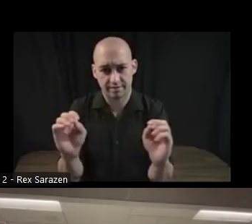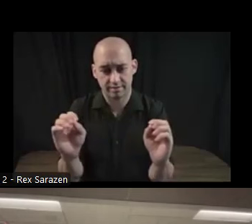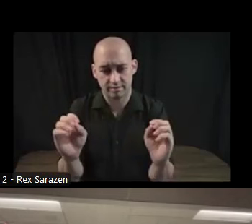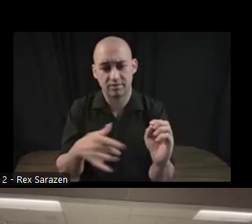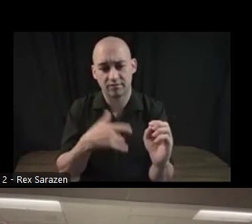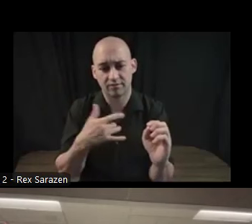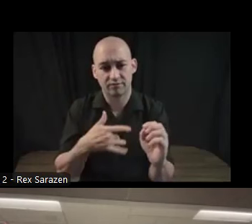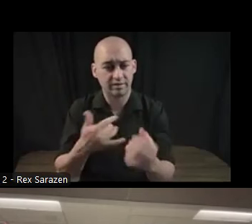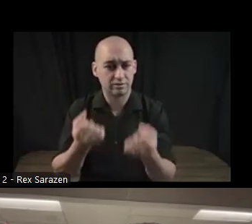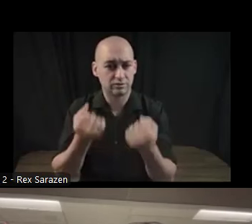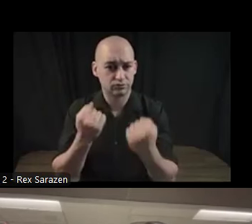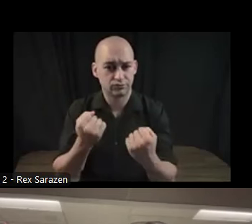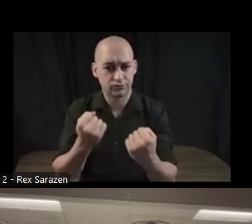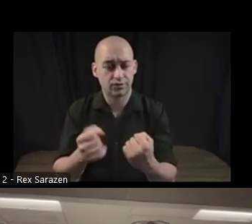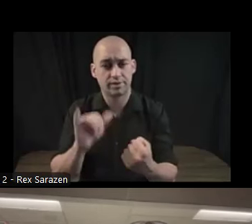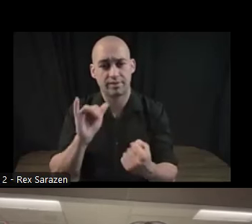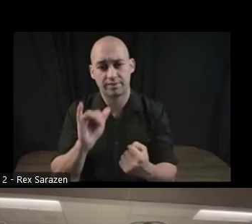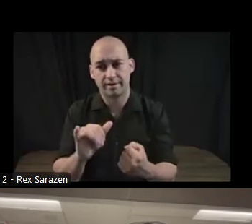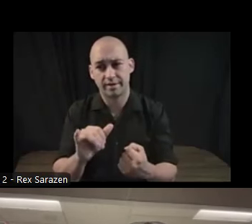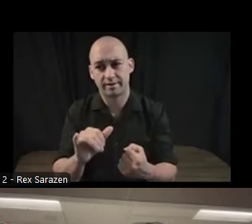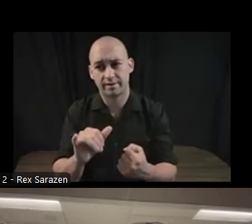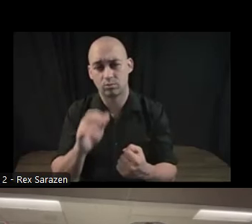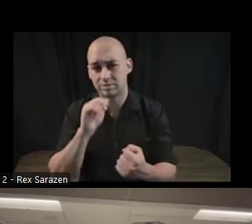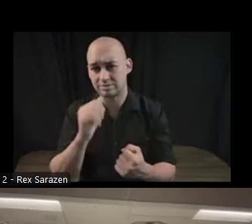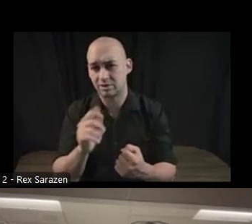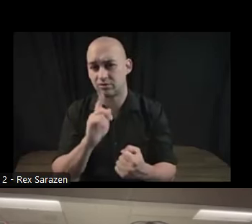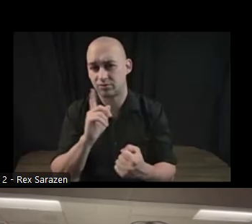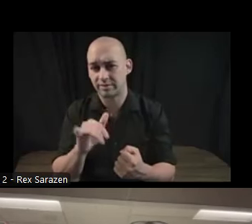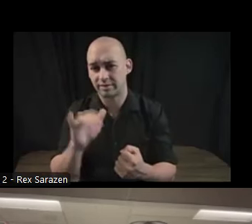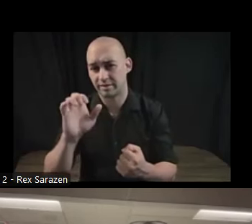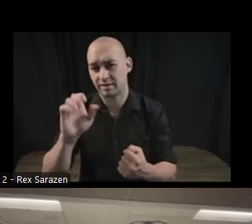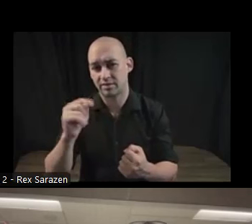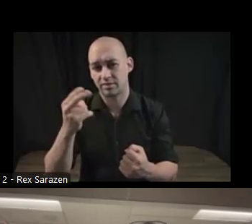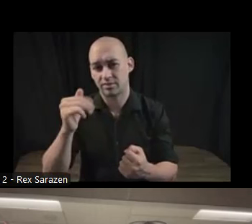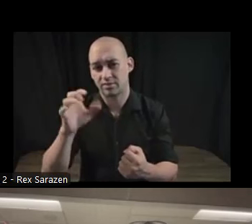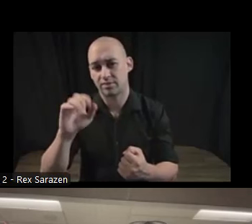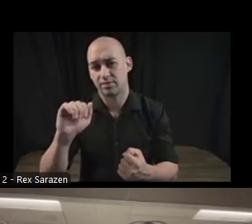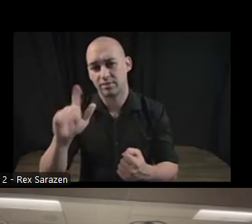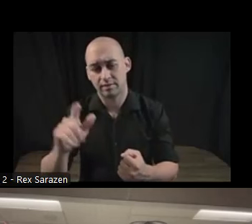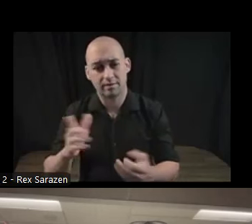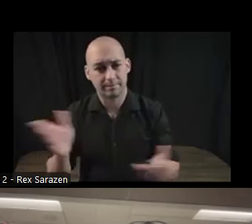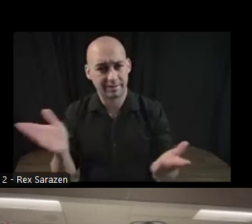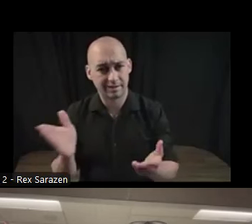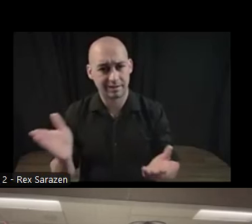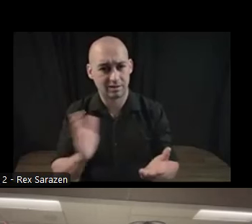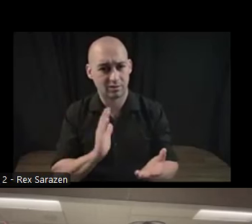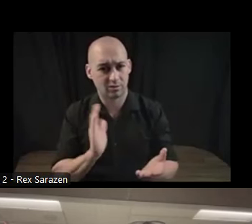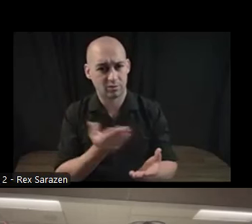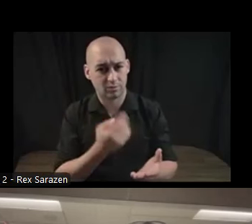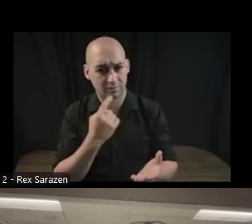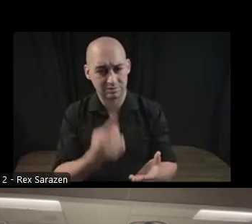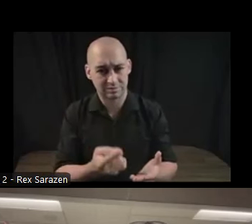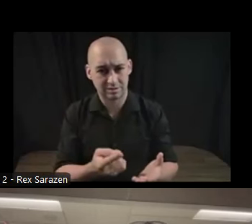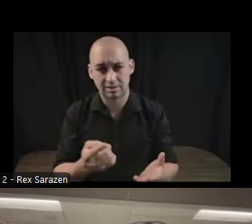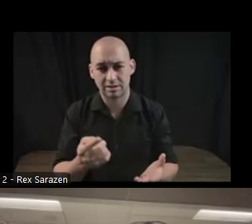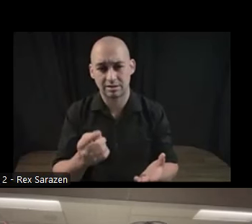that that wasn't exactly ethical, because like we're saying here, there is some evidence certainly